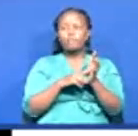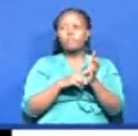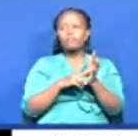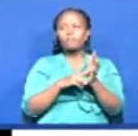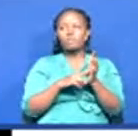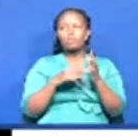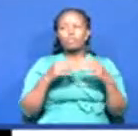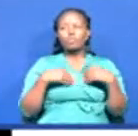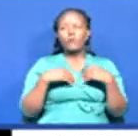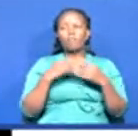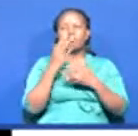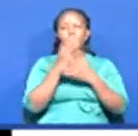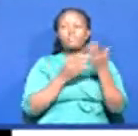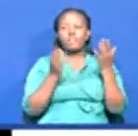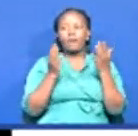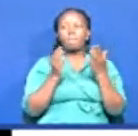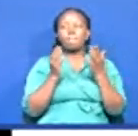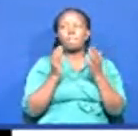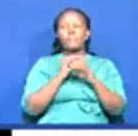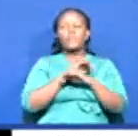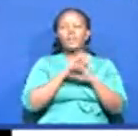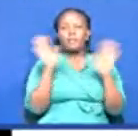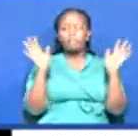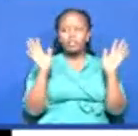some clarification.